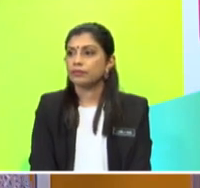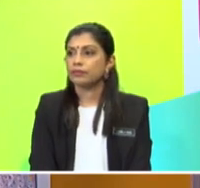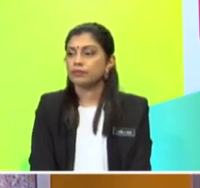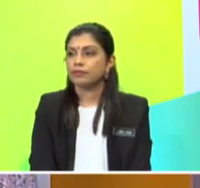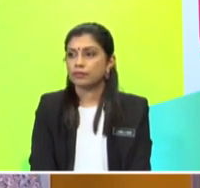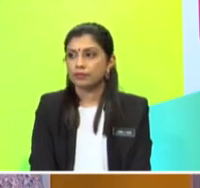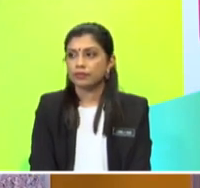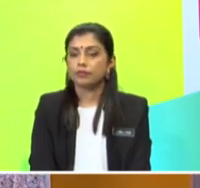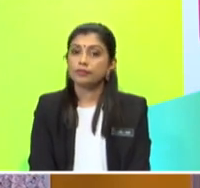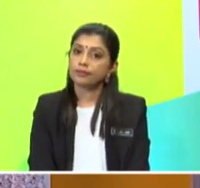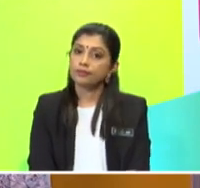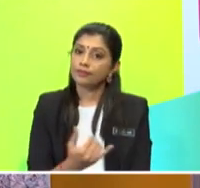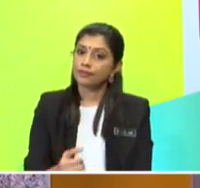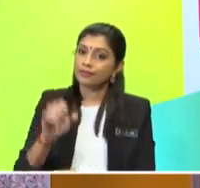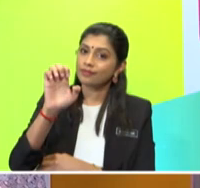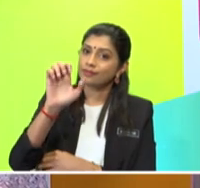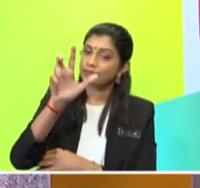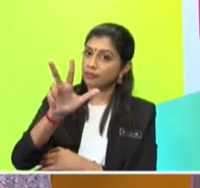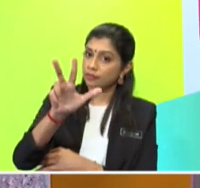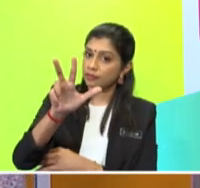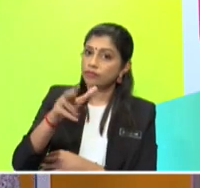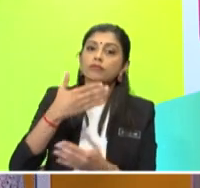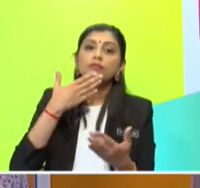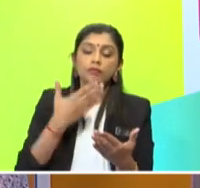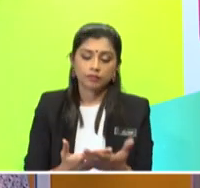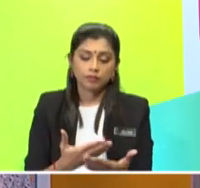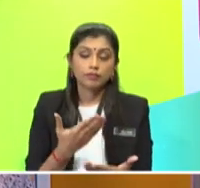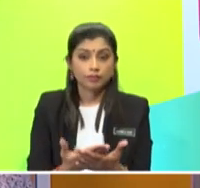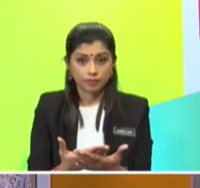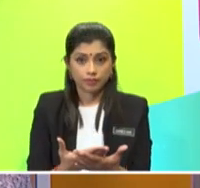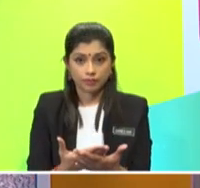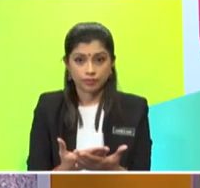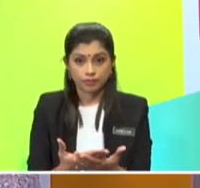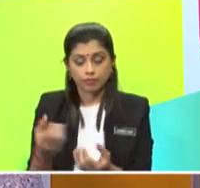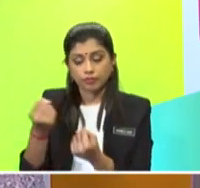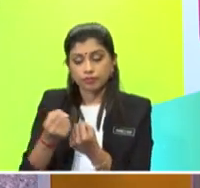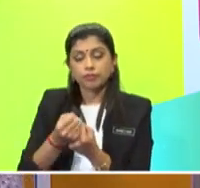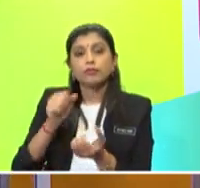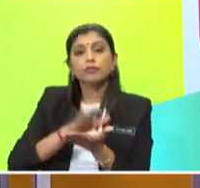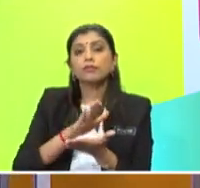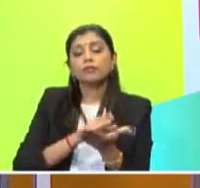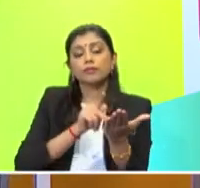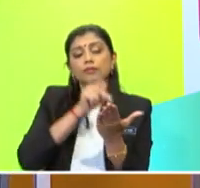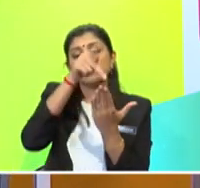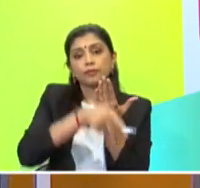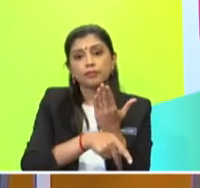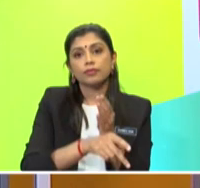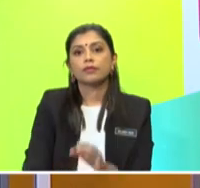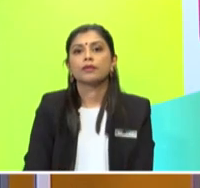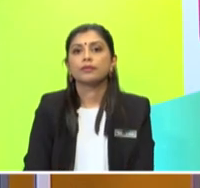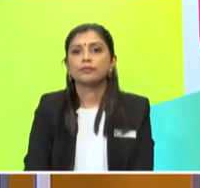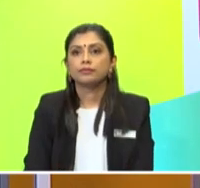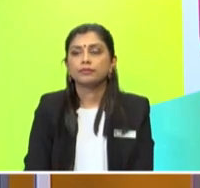E example, which is your evidence, which comes from support school program. So this is your